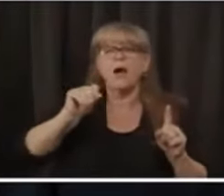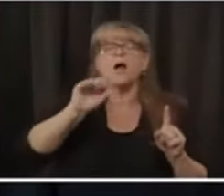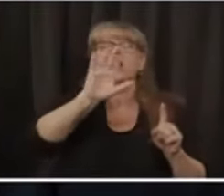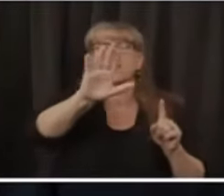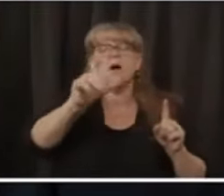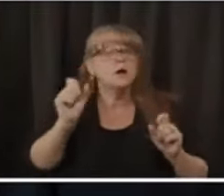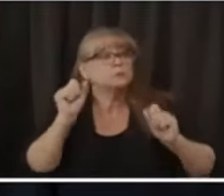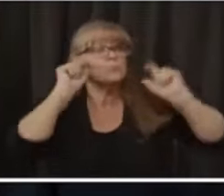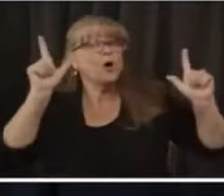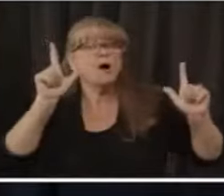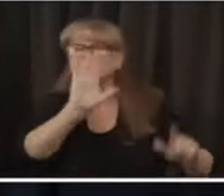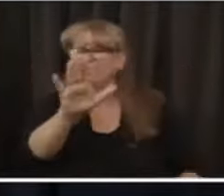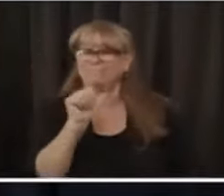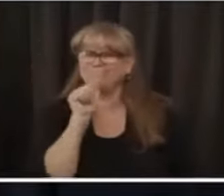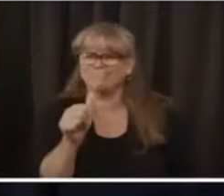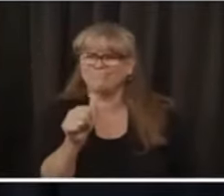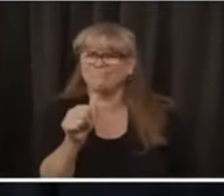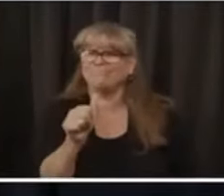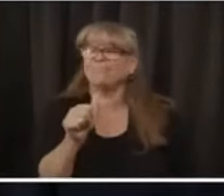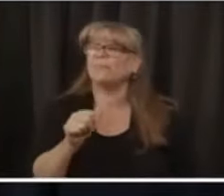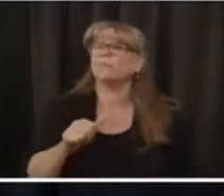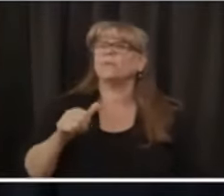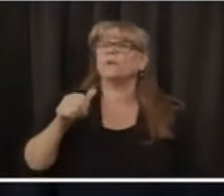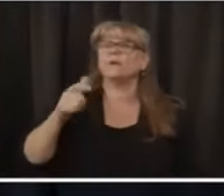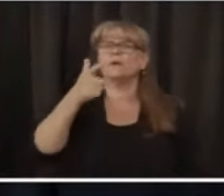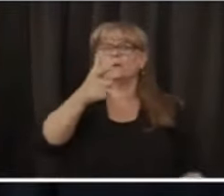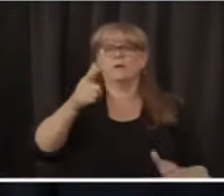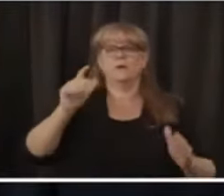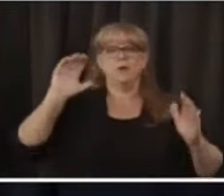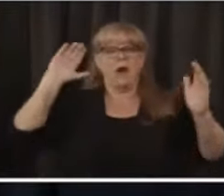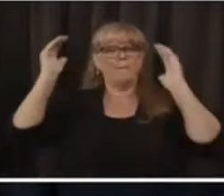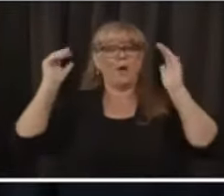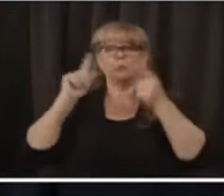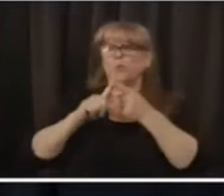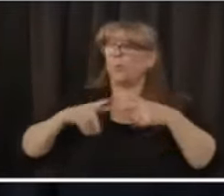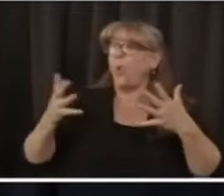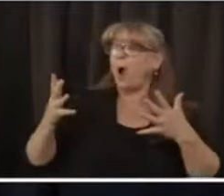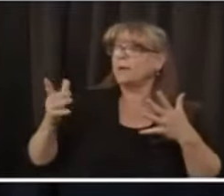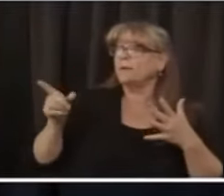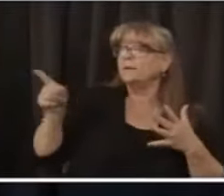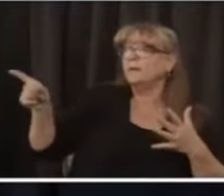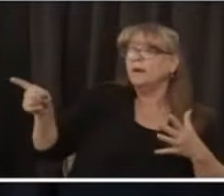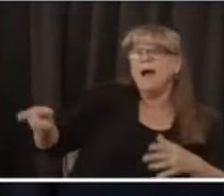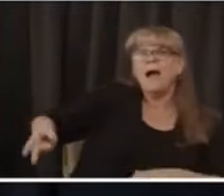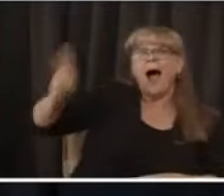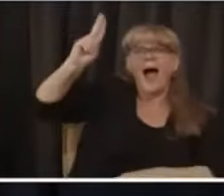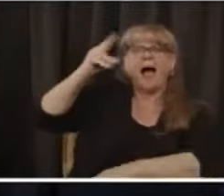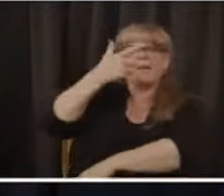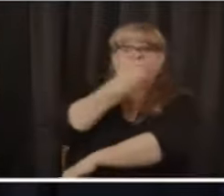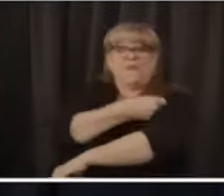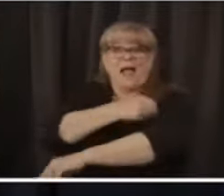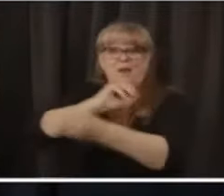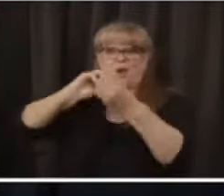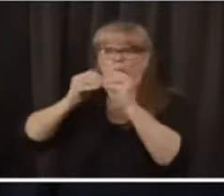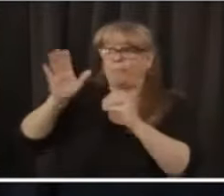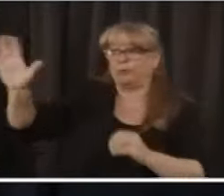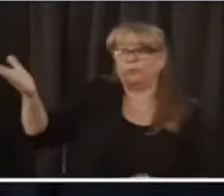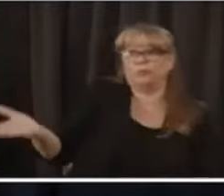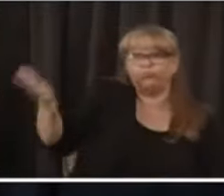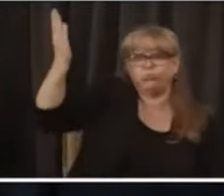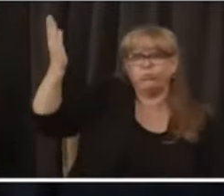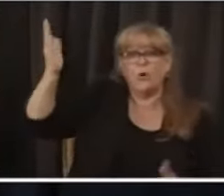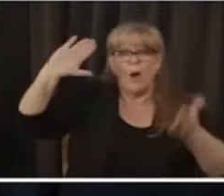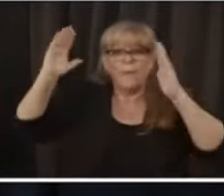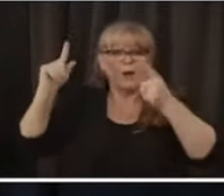the correlation between areas that have, of our state, where there's higher vaccination rates, guess what? Significantly lower COVID